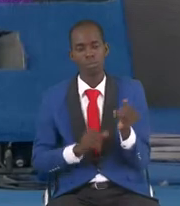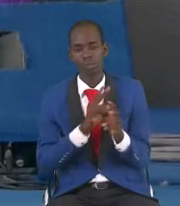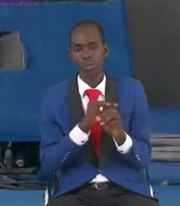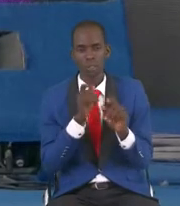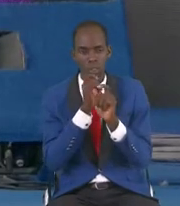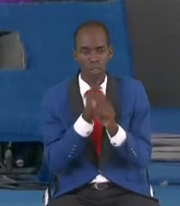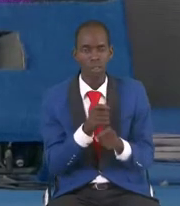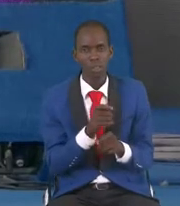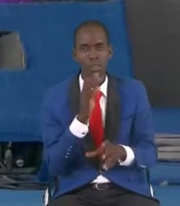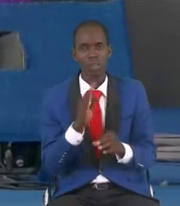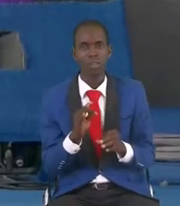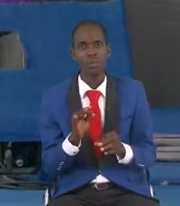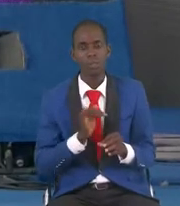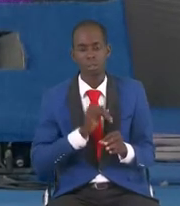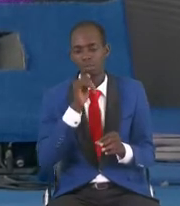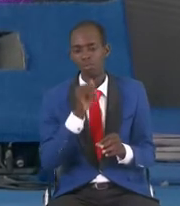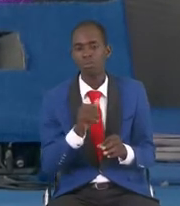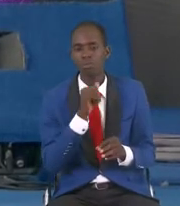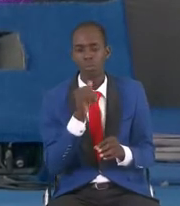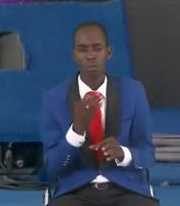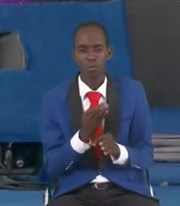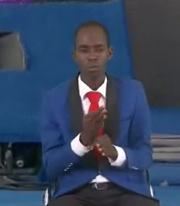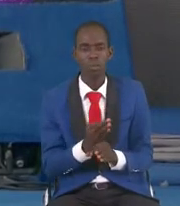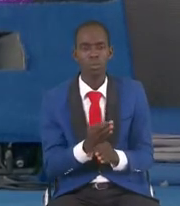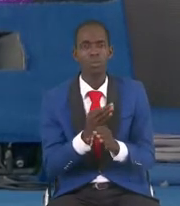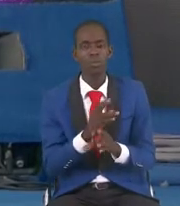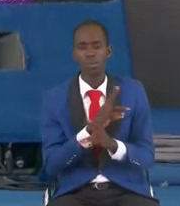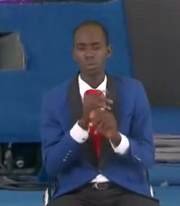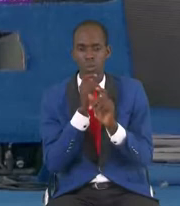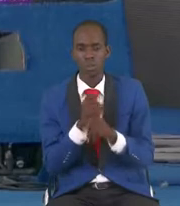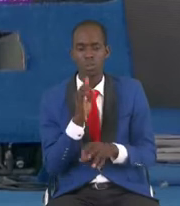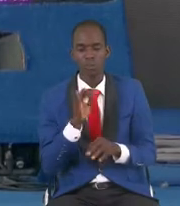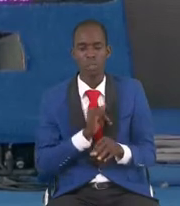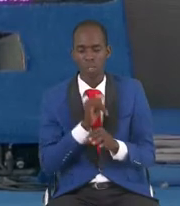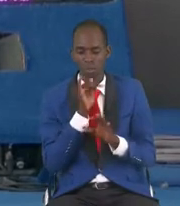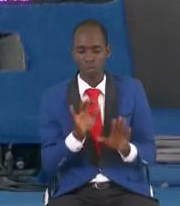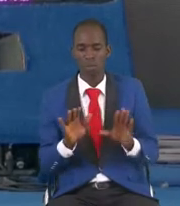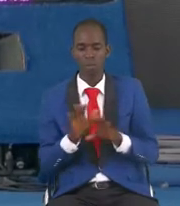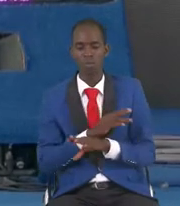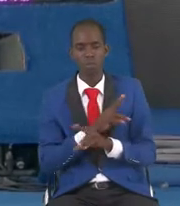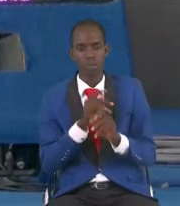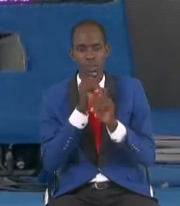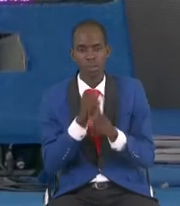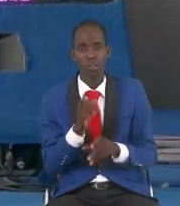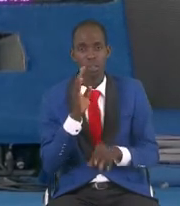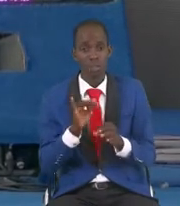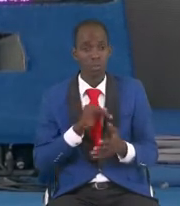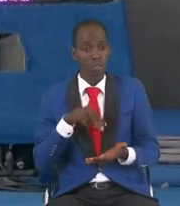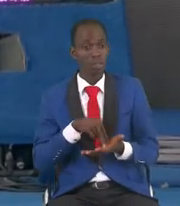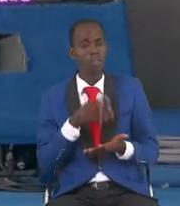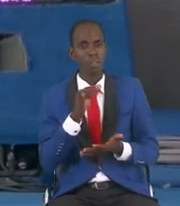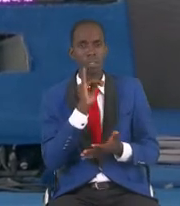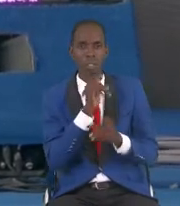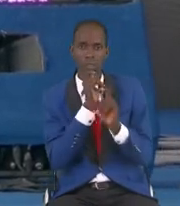I'm fretful and worried, no reward. If I'm fearful, no reward. If I stand, there's reward.